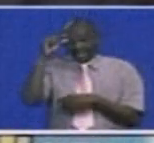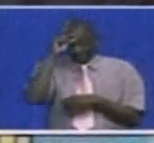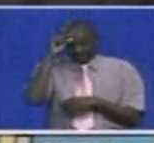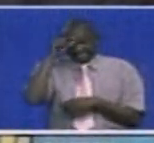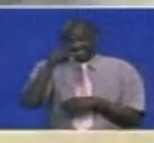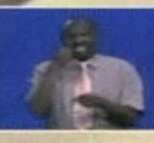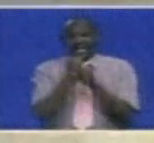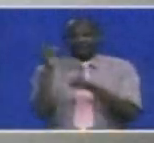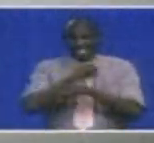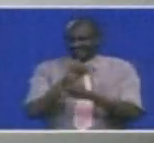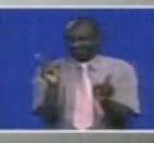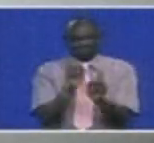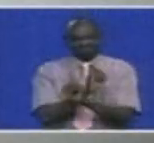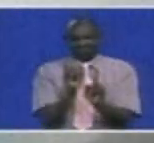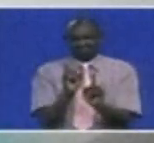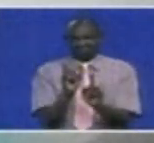Day.